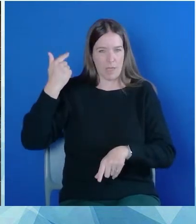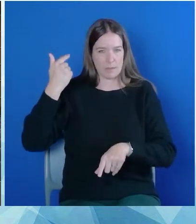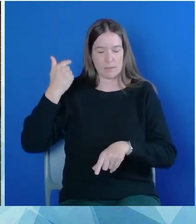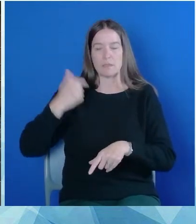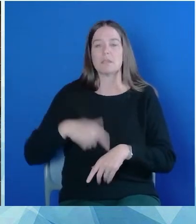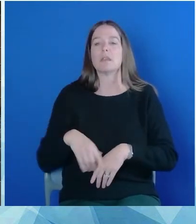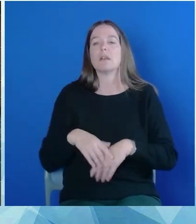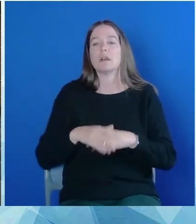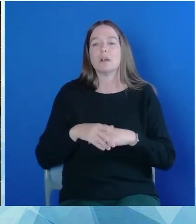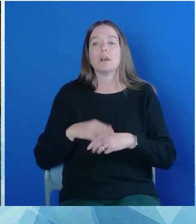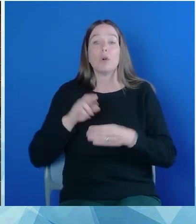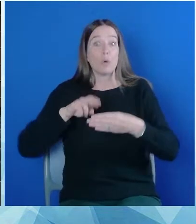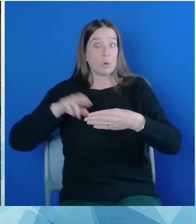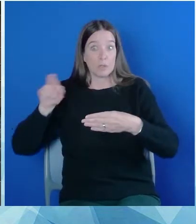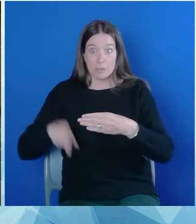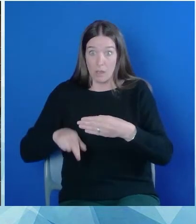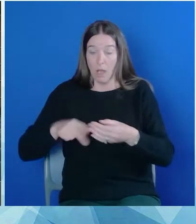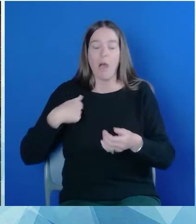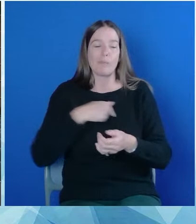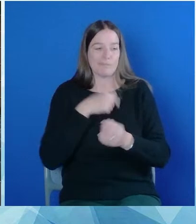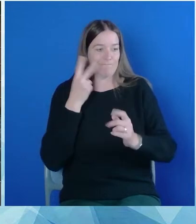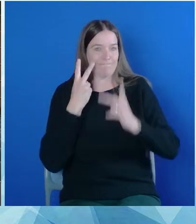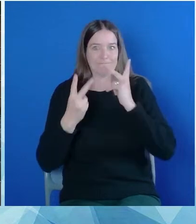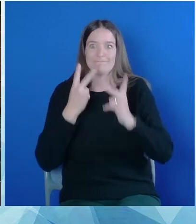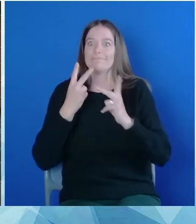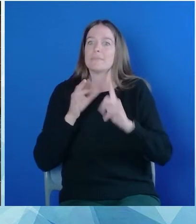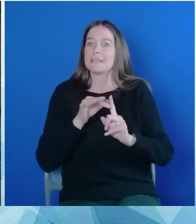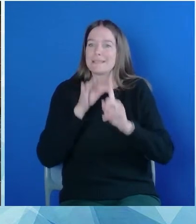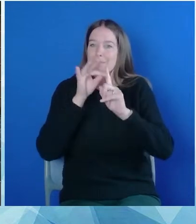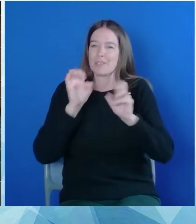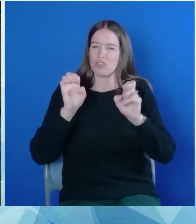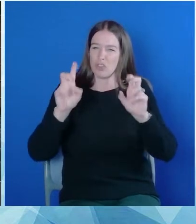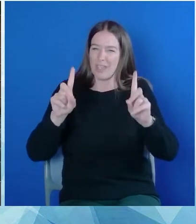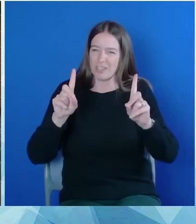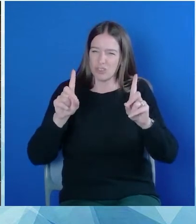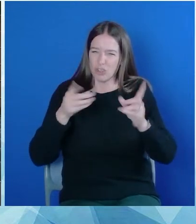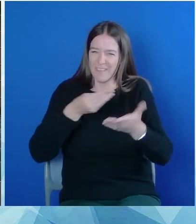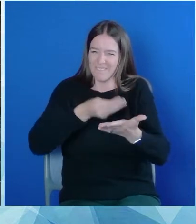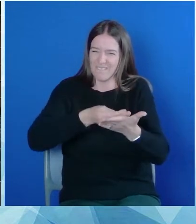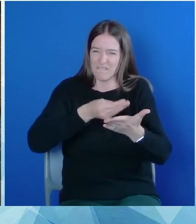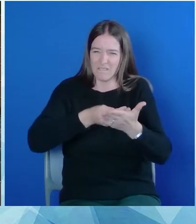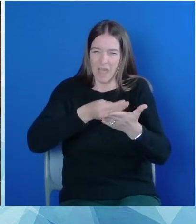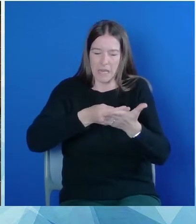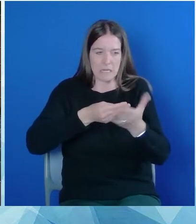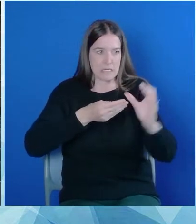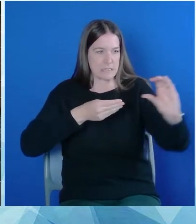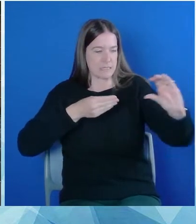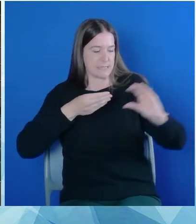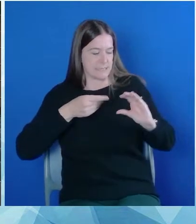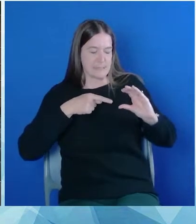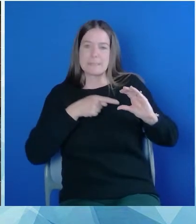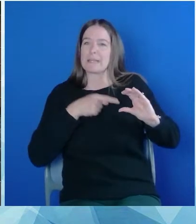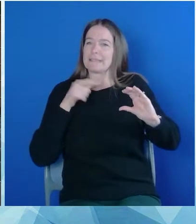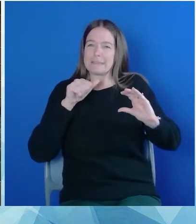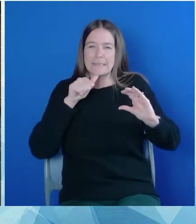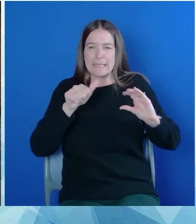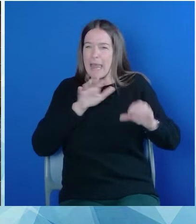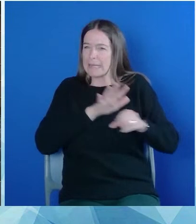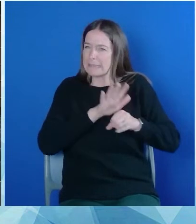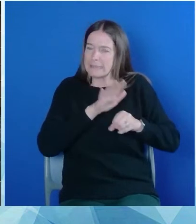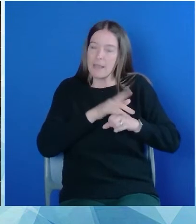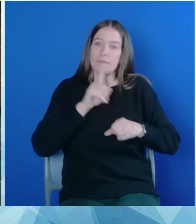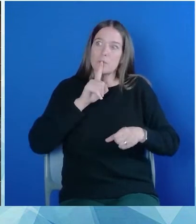we're seeing that current special education funding, it's just not sufficient to address the actual student